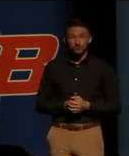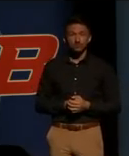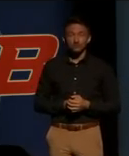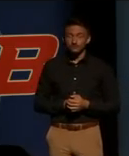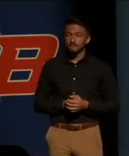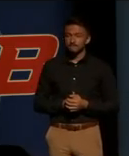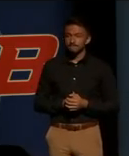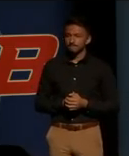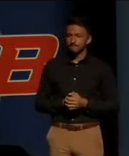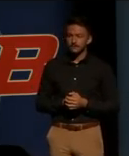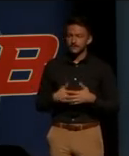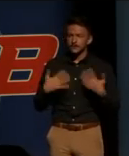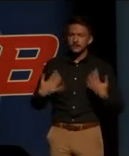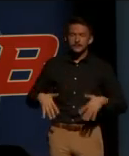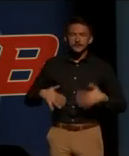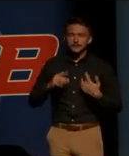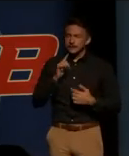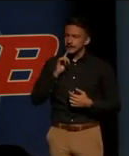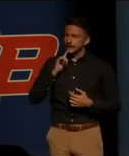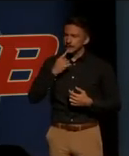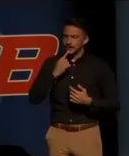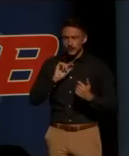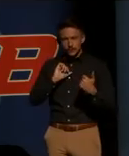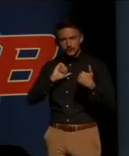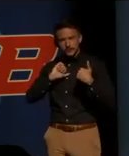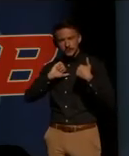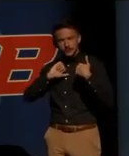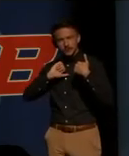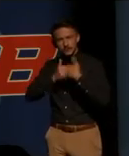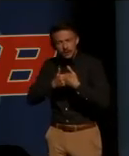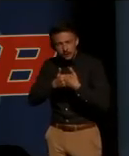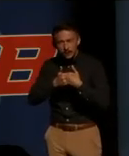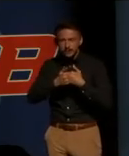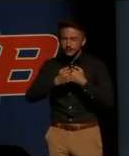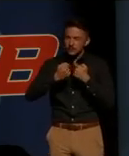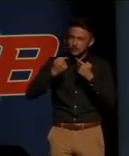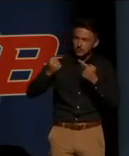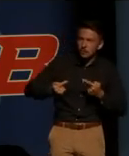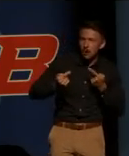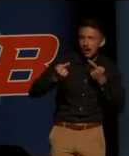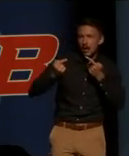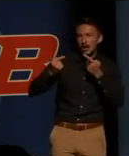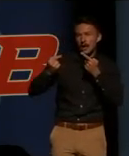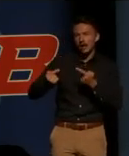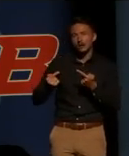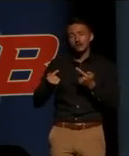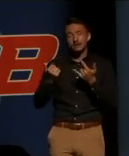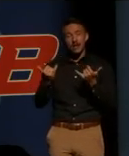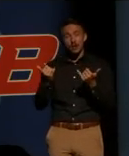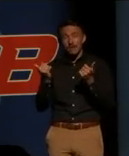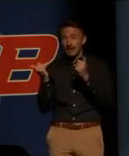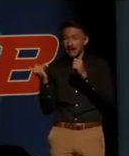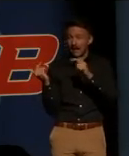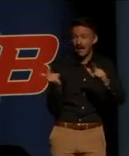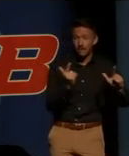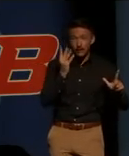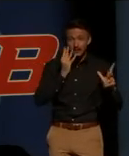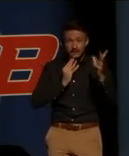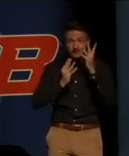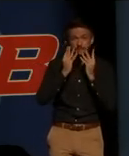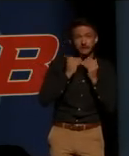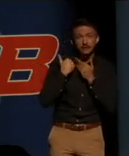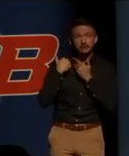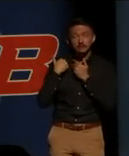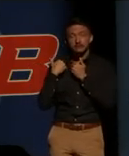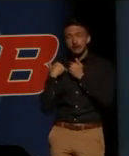extraordinary hardships, and those hardships have taken their toll on the people in our campus community,